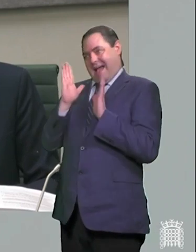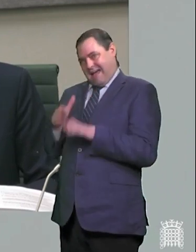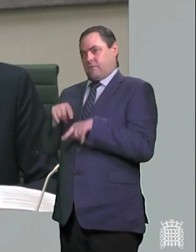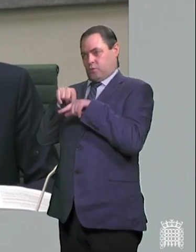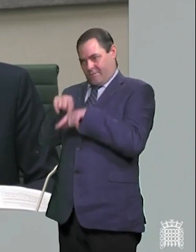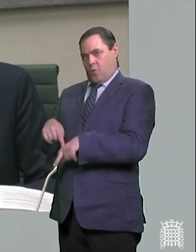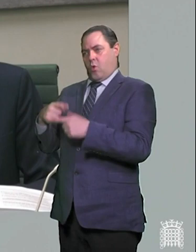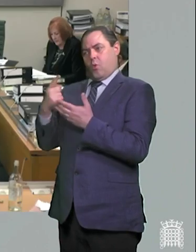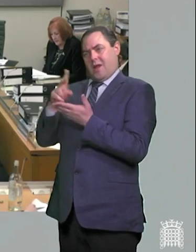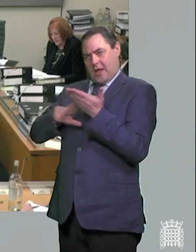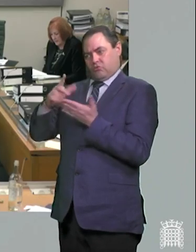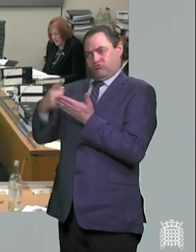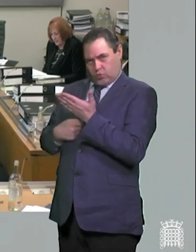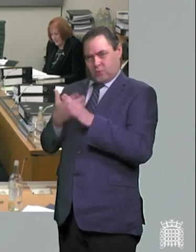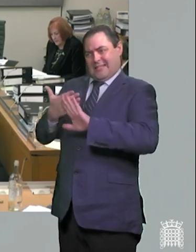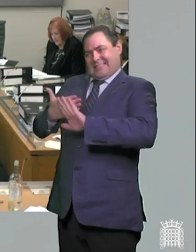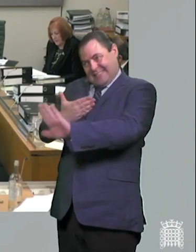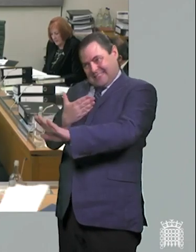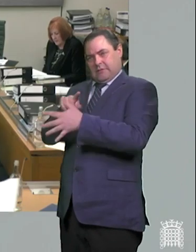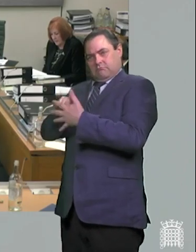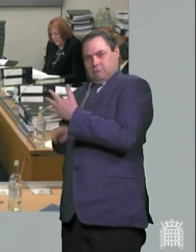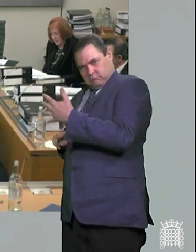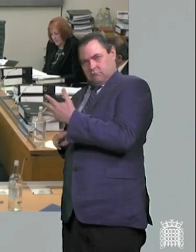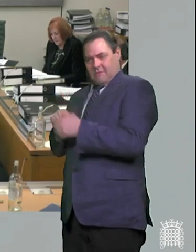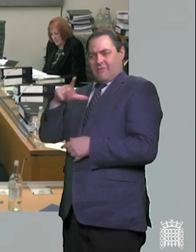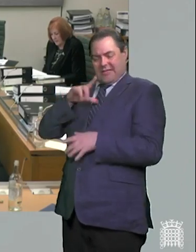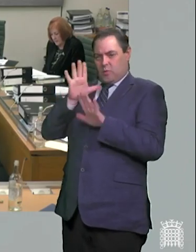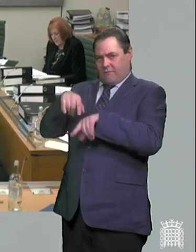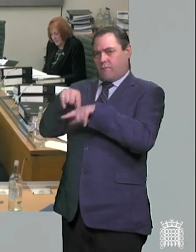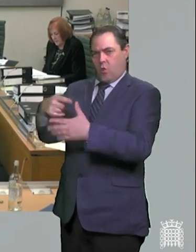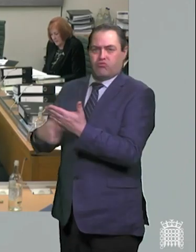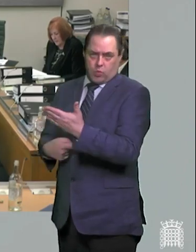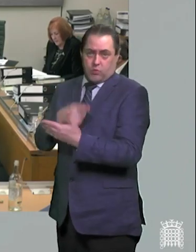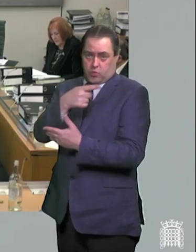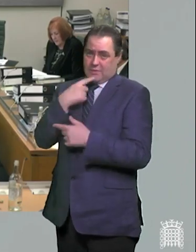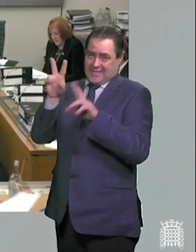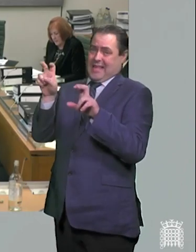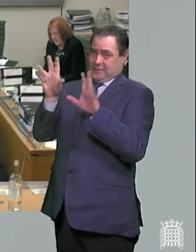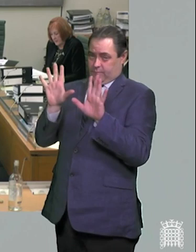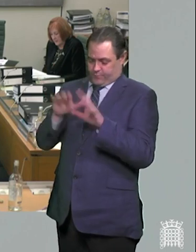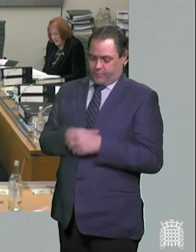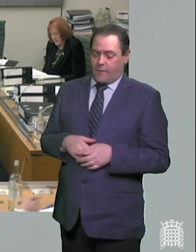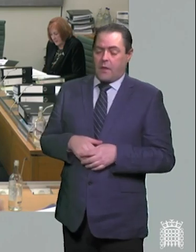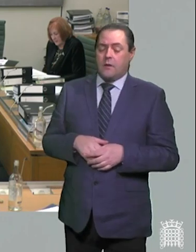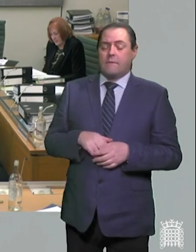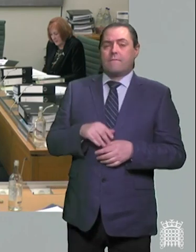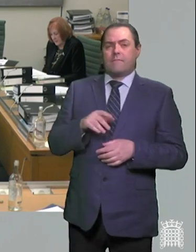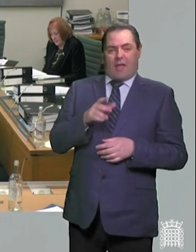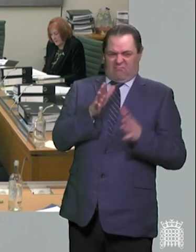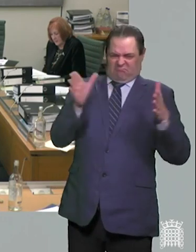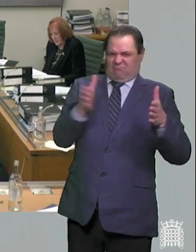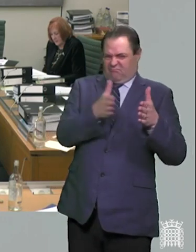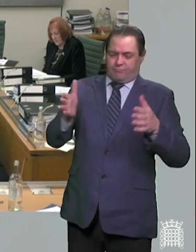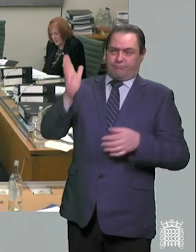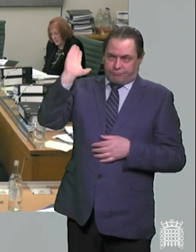social distancing and all the rest. So it is all the more important to follow the rules," unquote. And at the press conferences over this period,